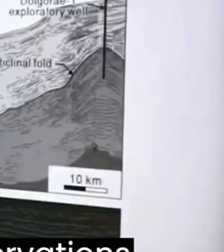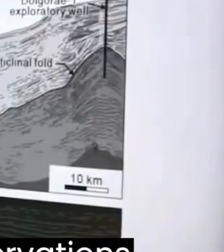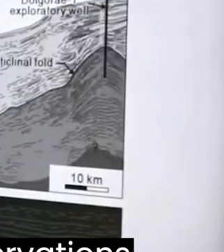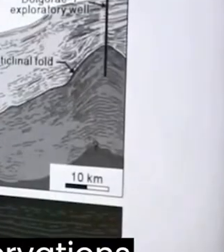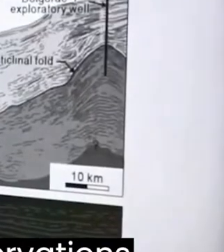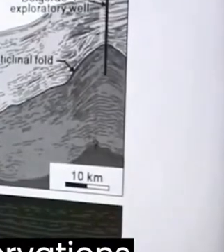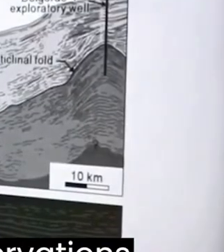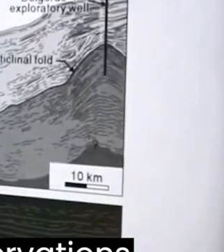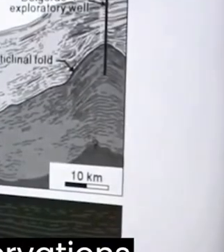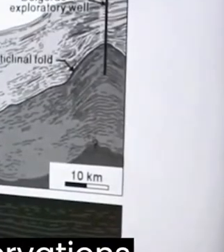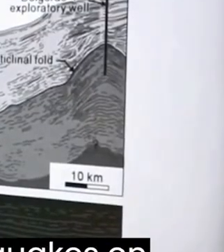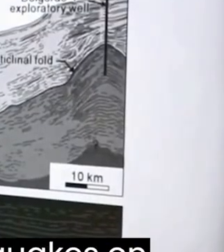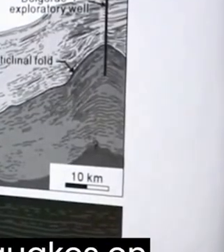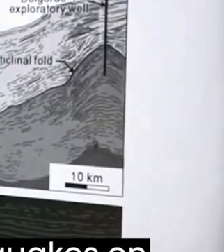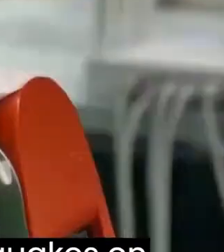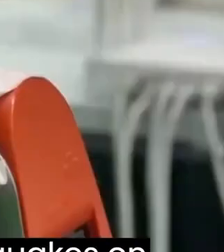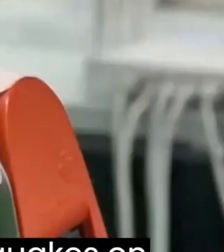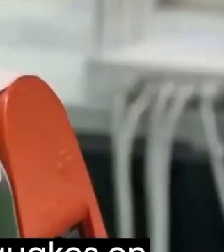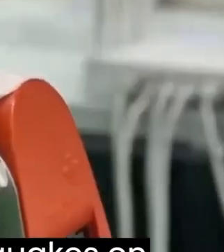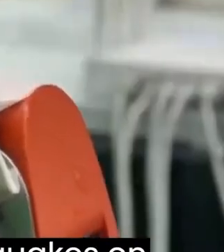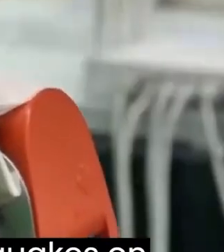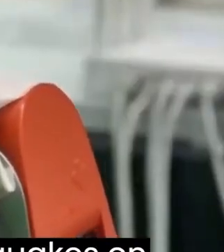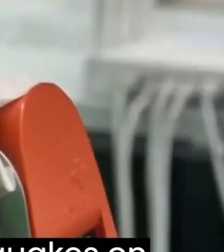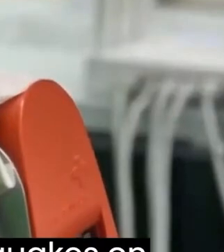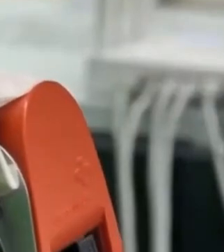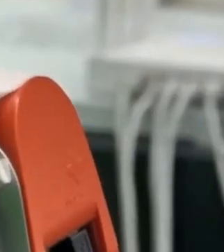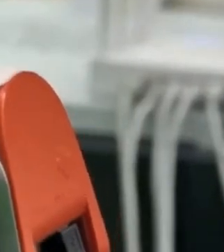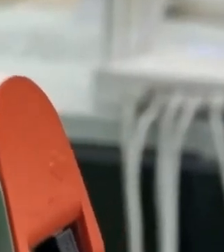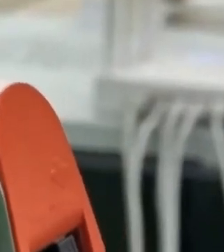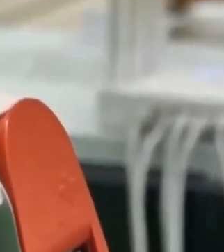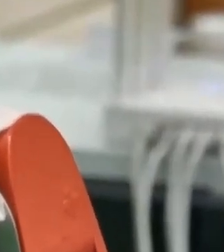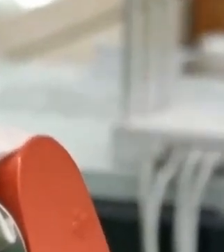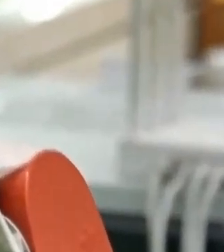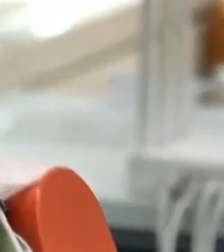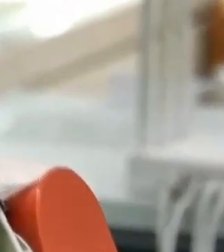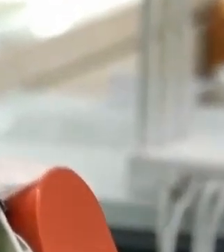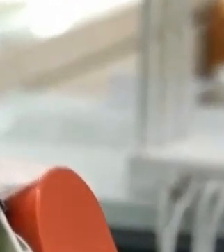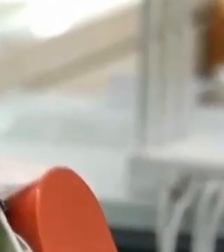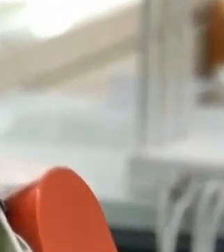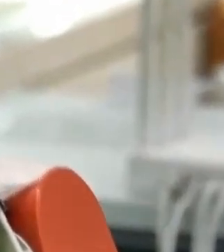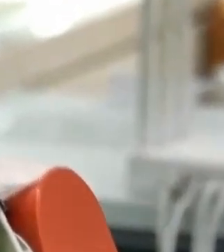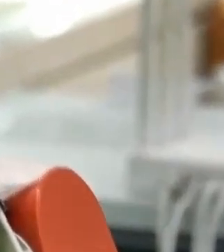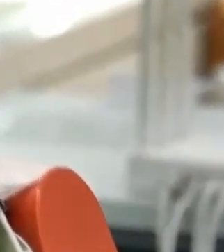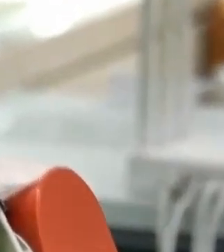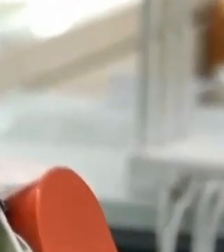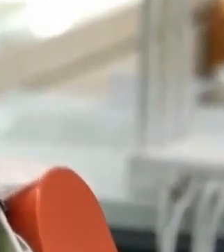through oceanic seismic observations and minimize the damage of earthquakes on the Korean Peninsula.